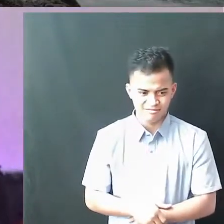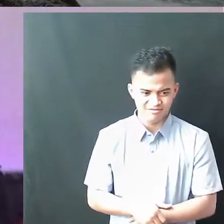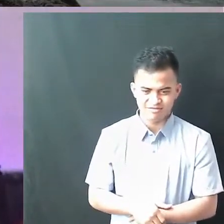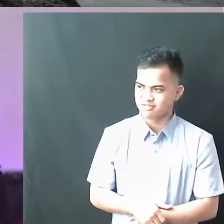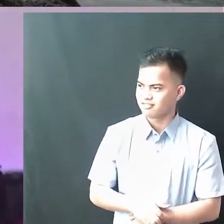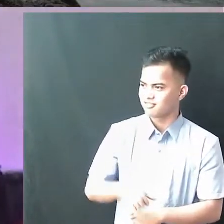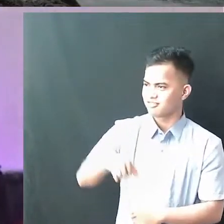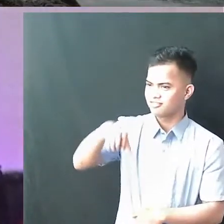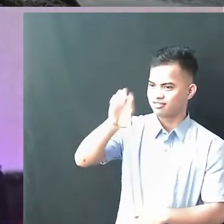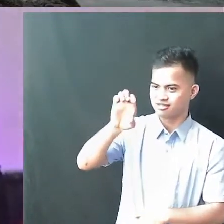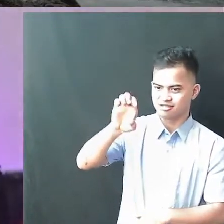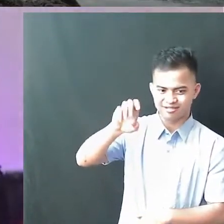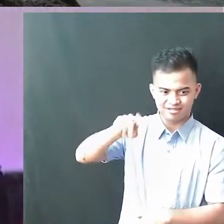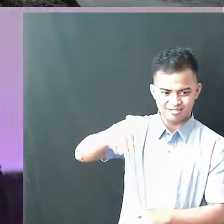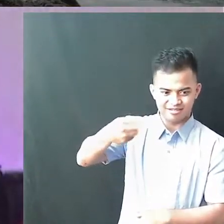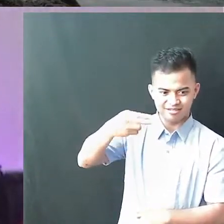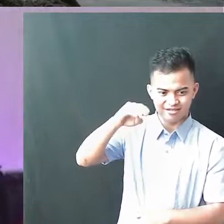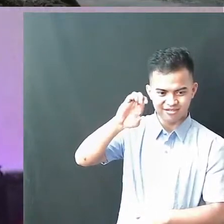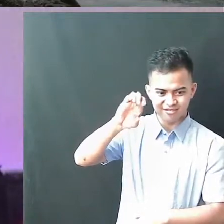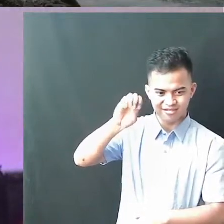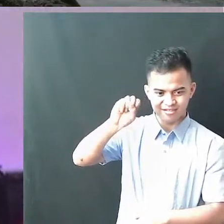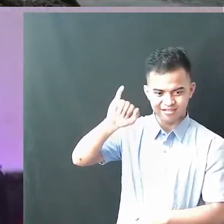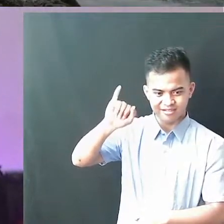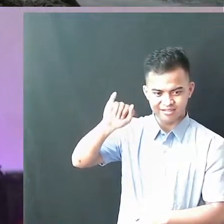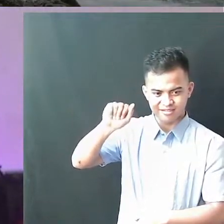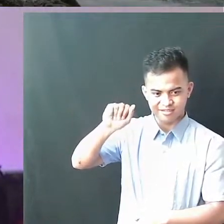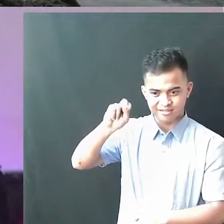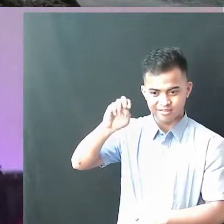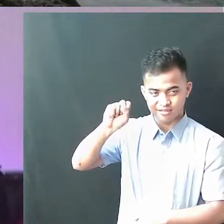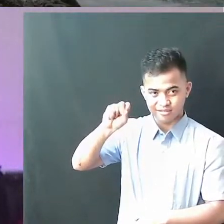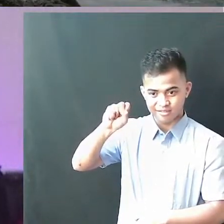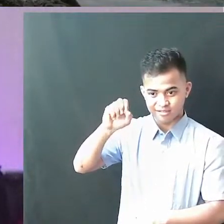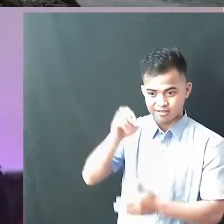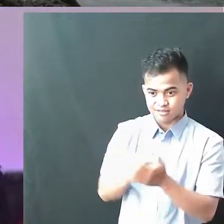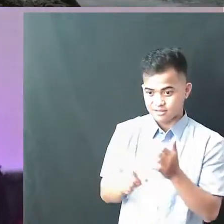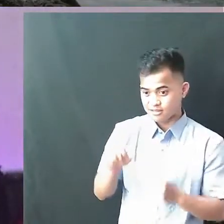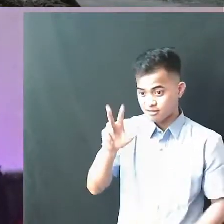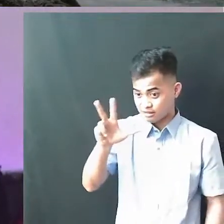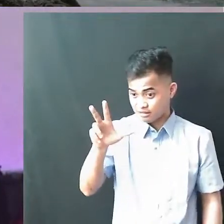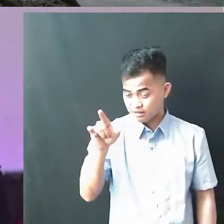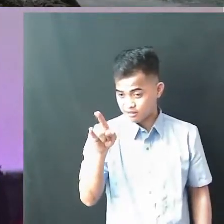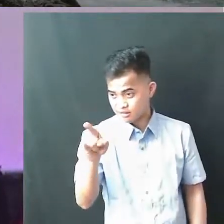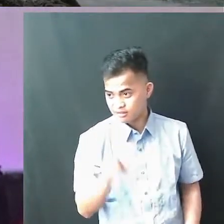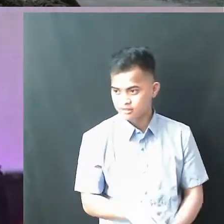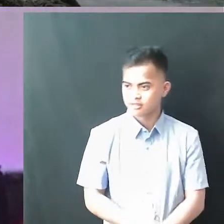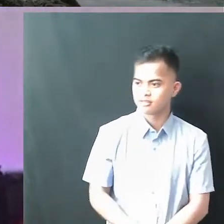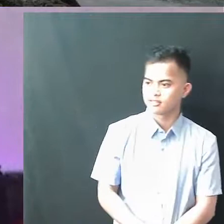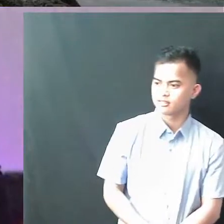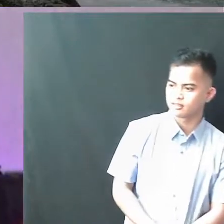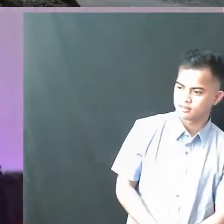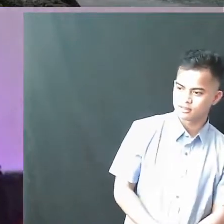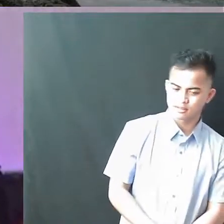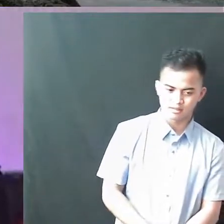If you're new in Christ, if you've been saved this year, maybe this week, this month, Ephesians chapter